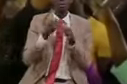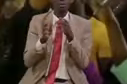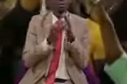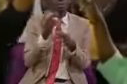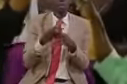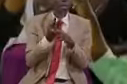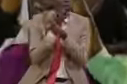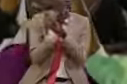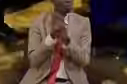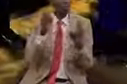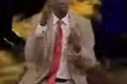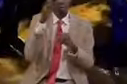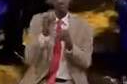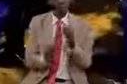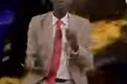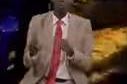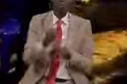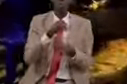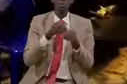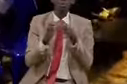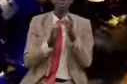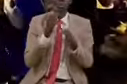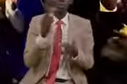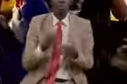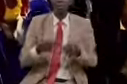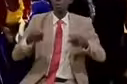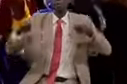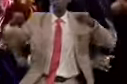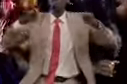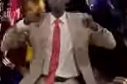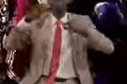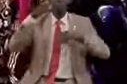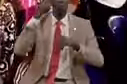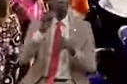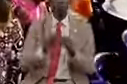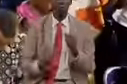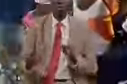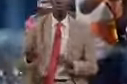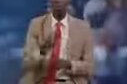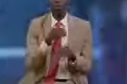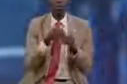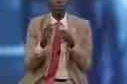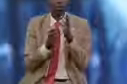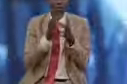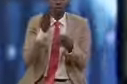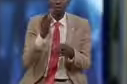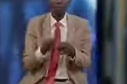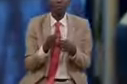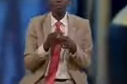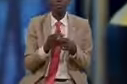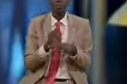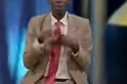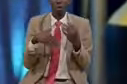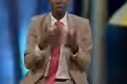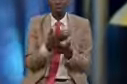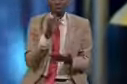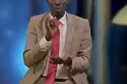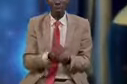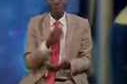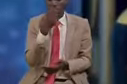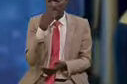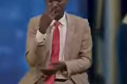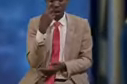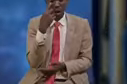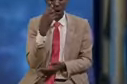deliverance for everyone, dominion for everyone. Those blind eyes be